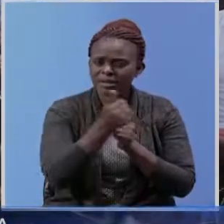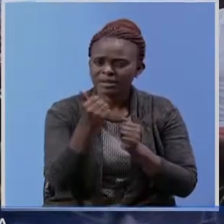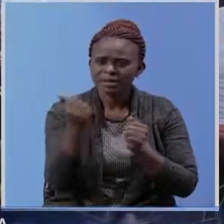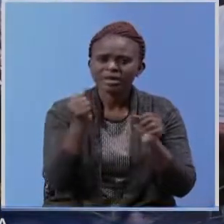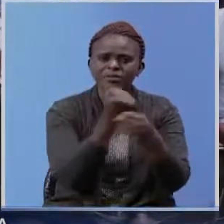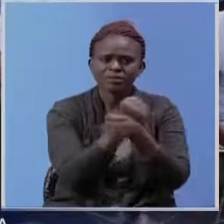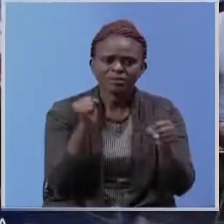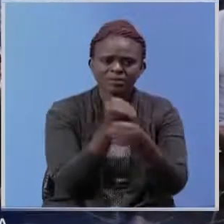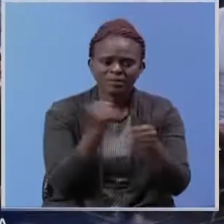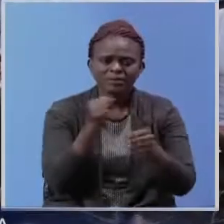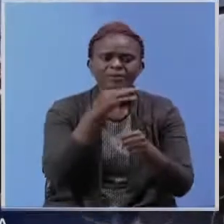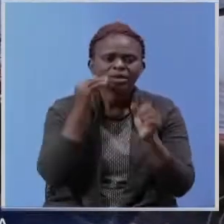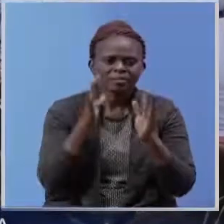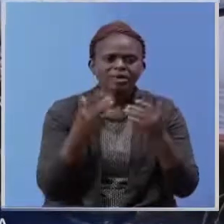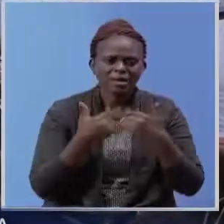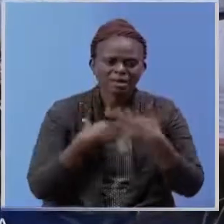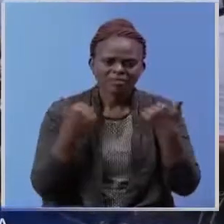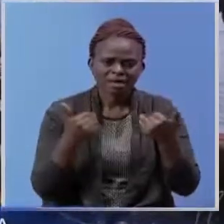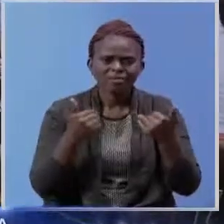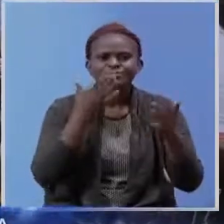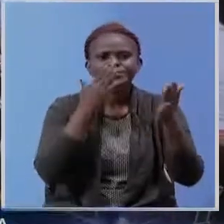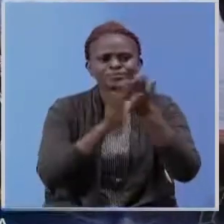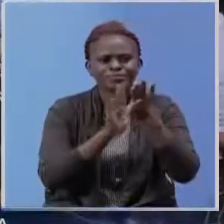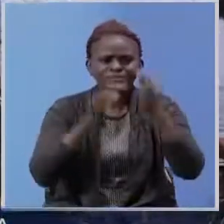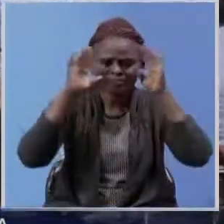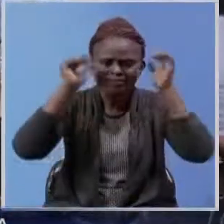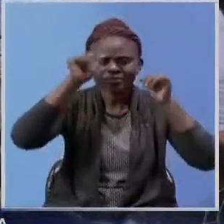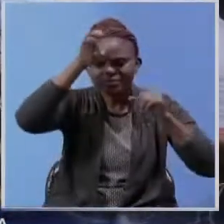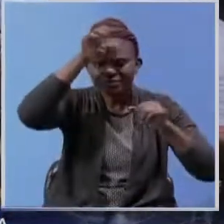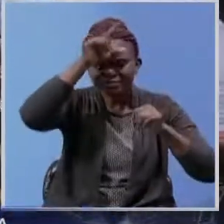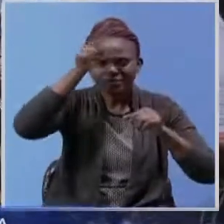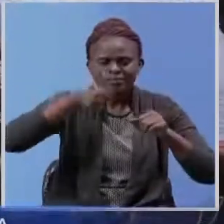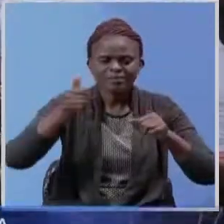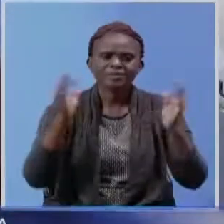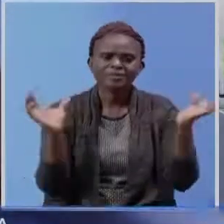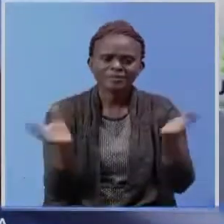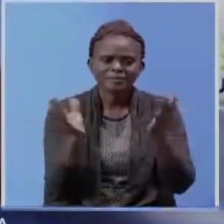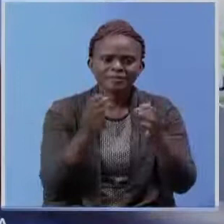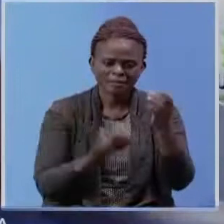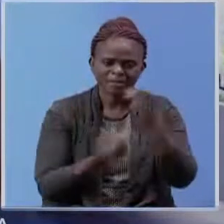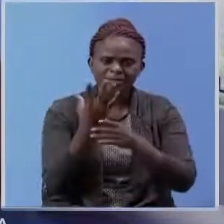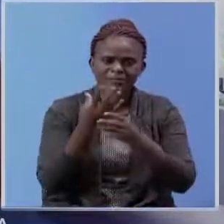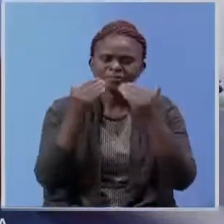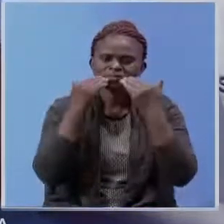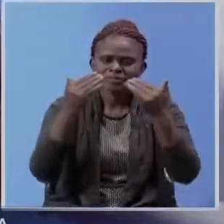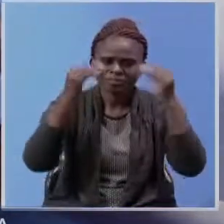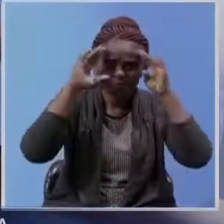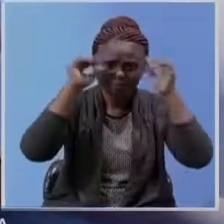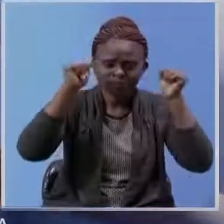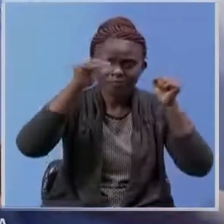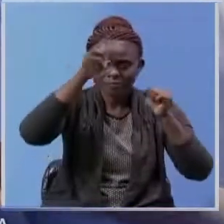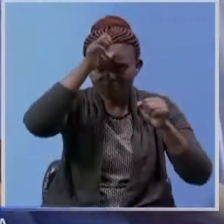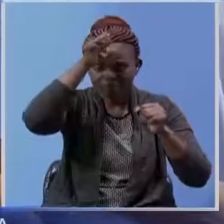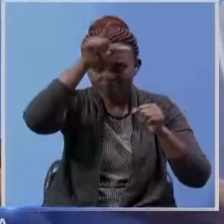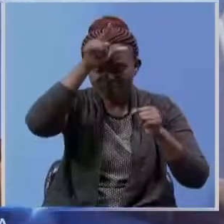Solutions. The farmers have since hailed President Lungu for promoting cassava outgrower farming in Kawambwa. Thanking His Excellency Dr. Eddie